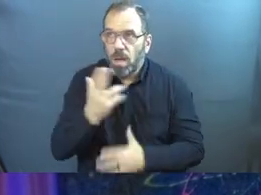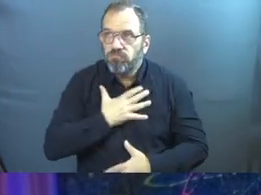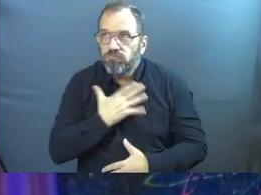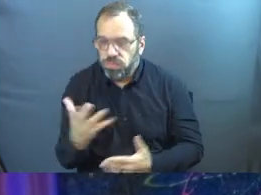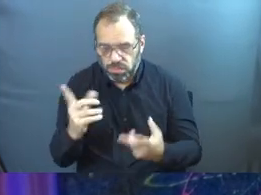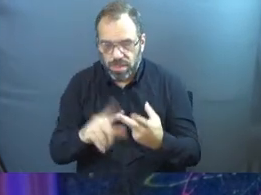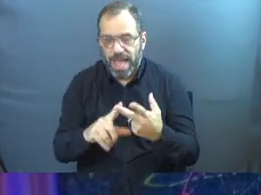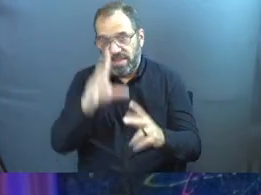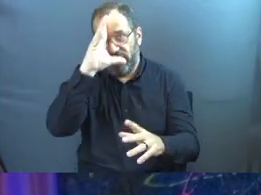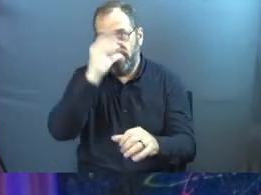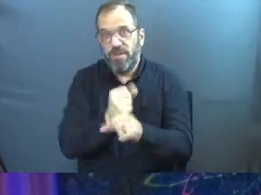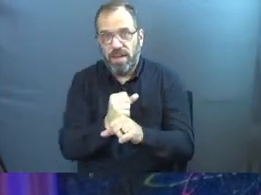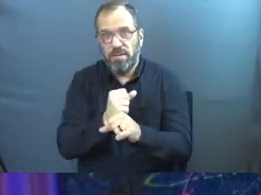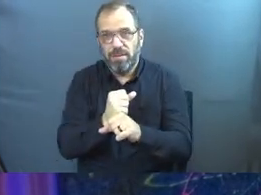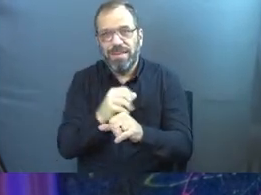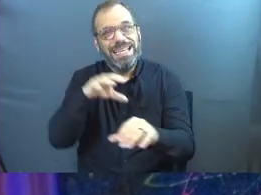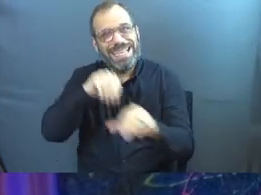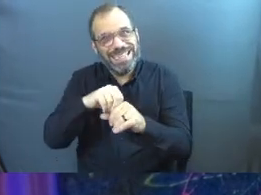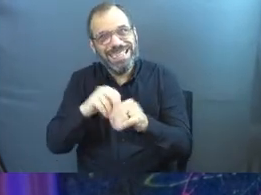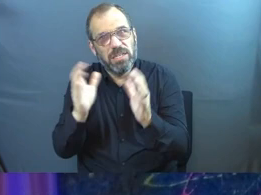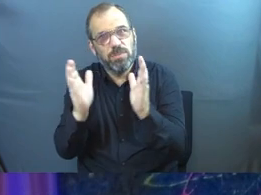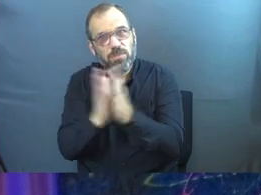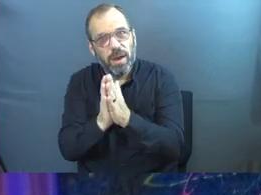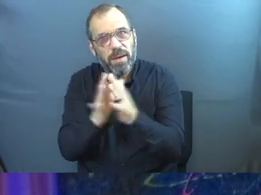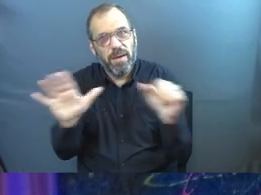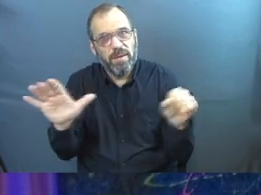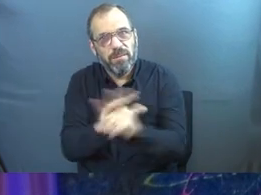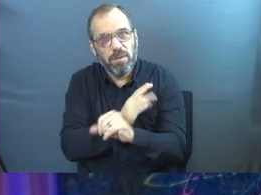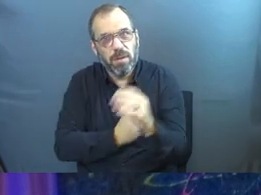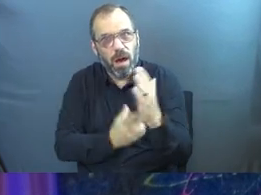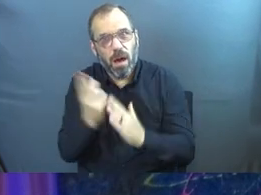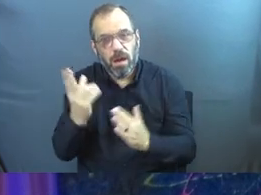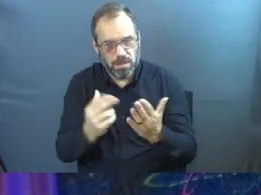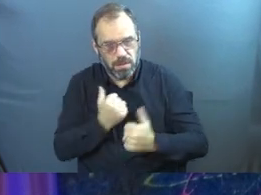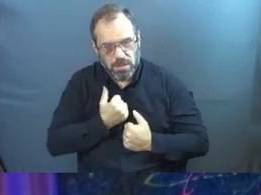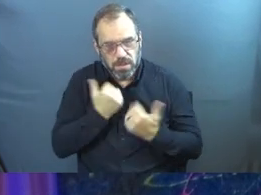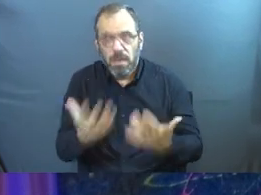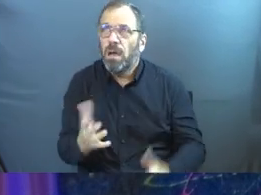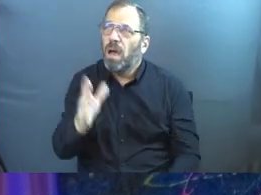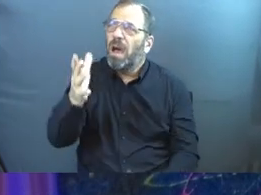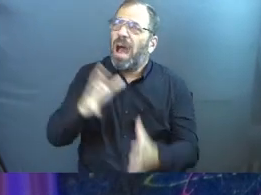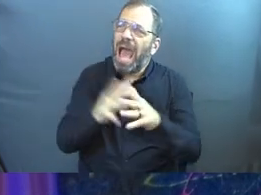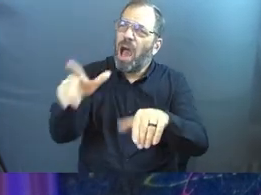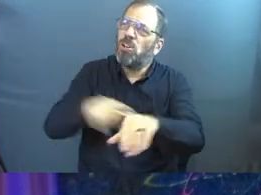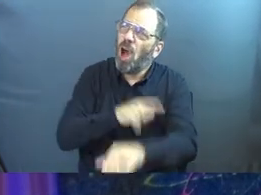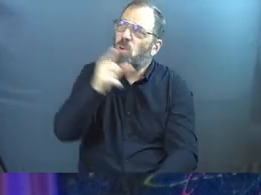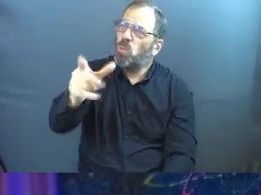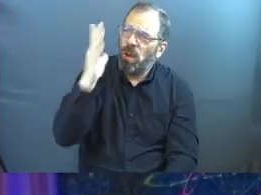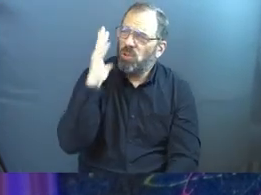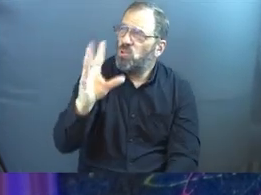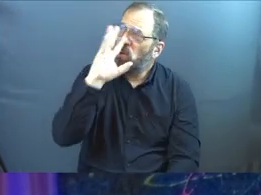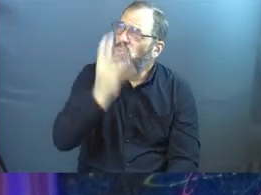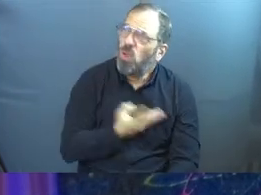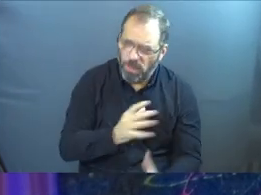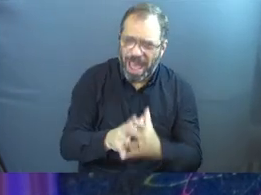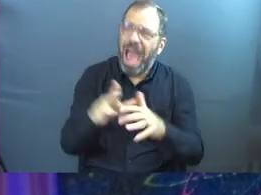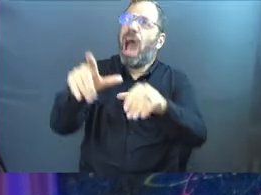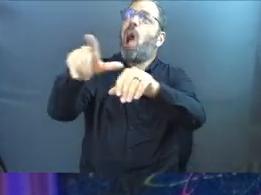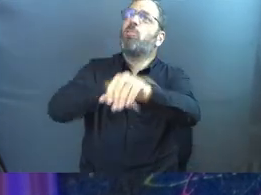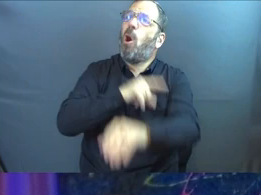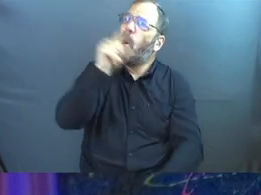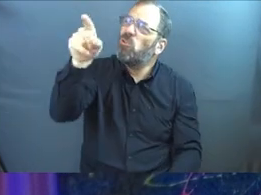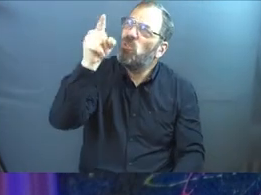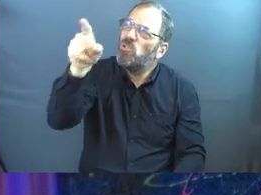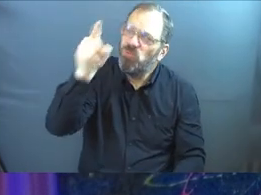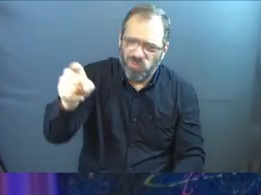and then he brings faith to the equation. Total honesty. How long, O Lord, will you ignore me? How long,